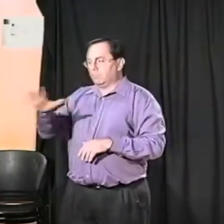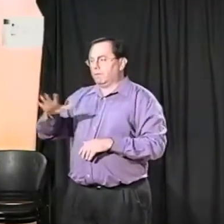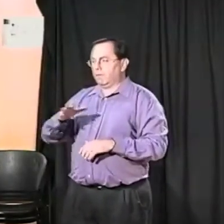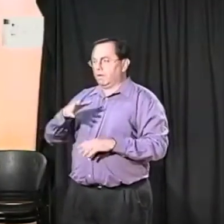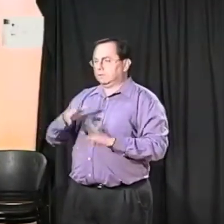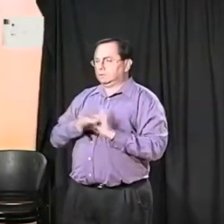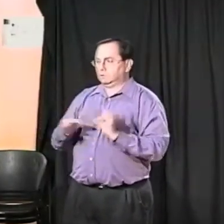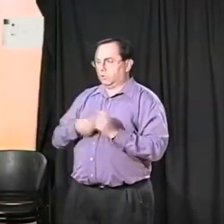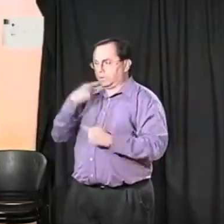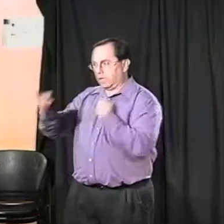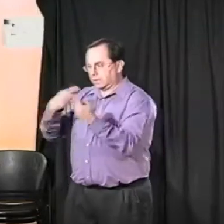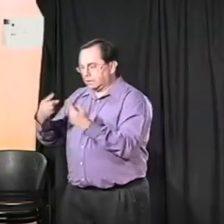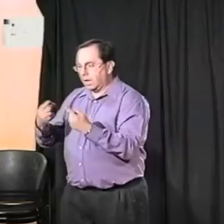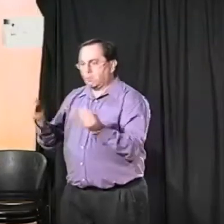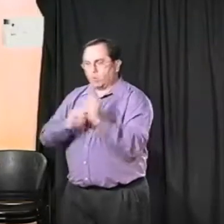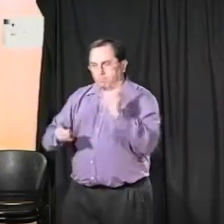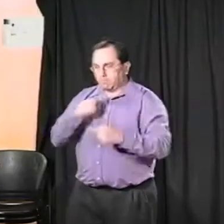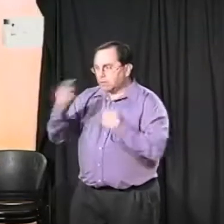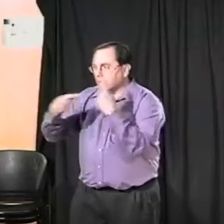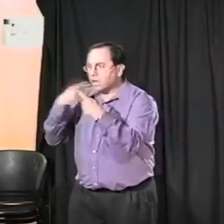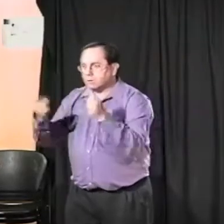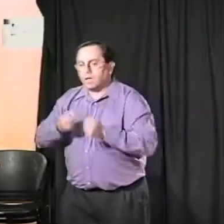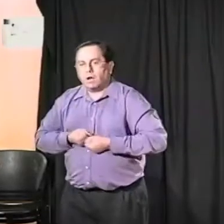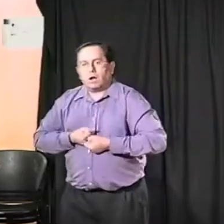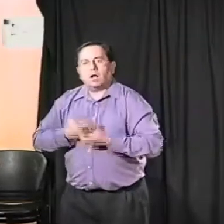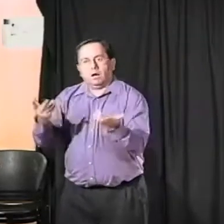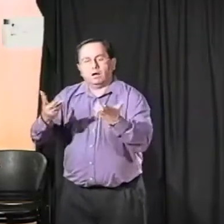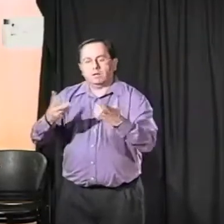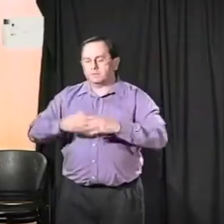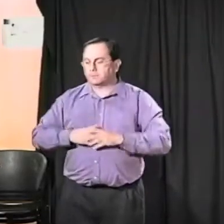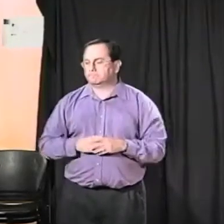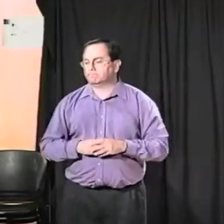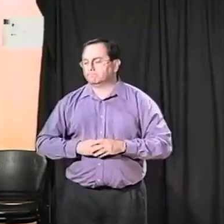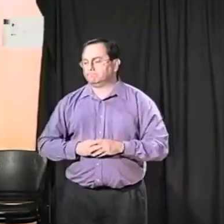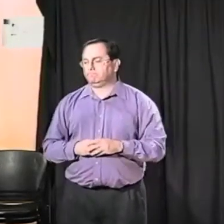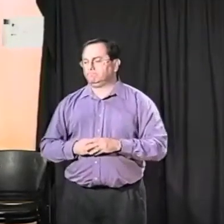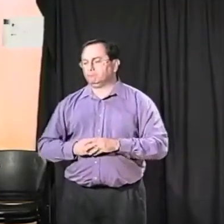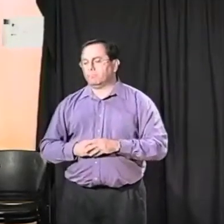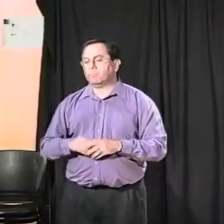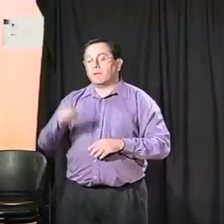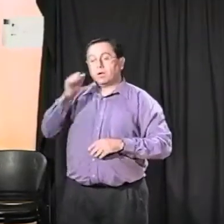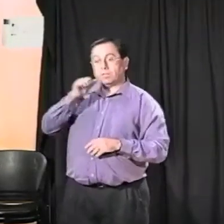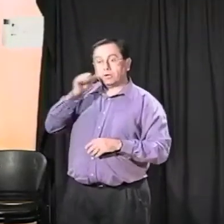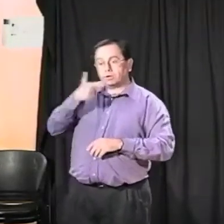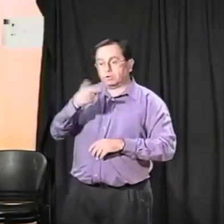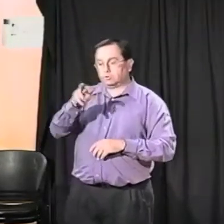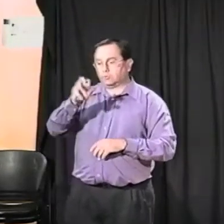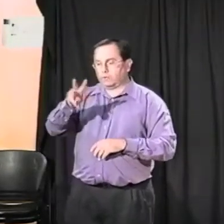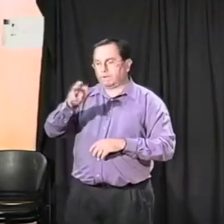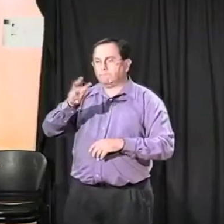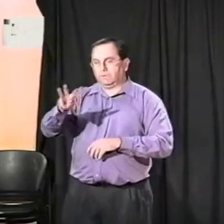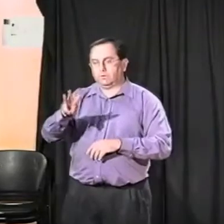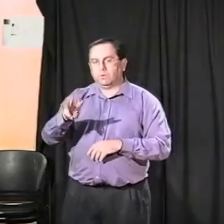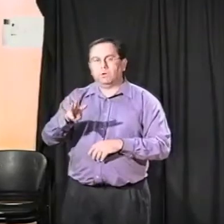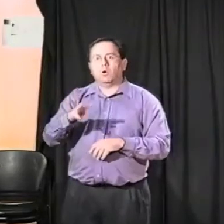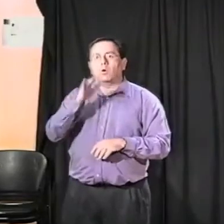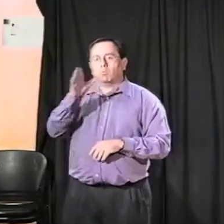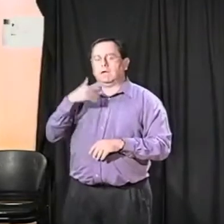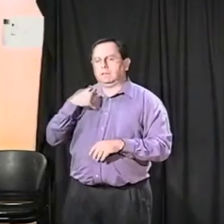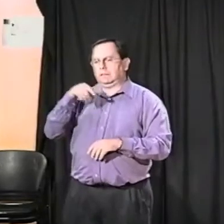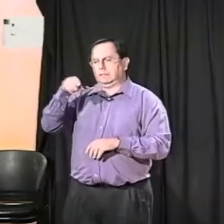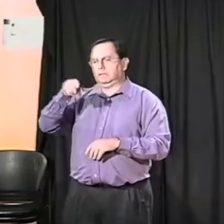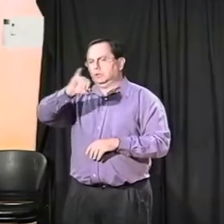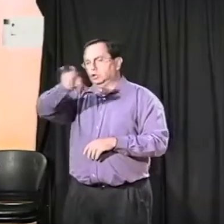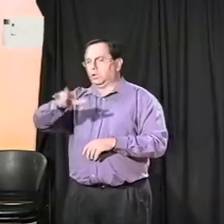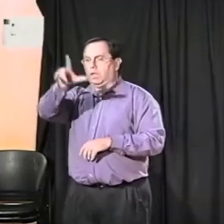stories. The play was dramaturged by Ruth Ruth and Ken Innes. The Girls of Grandview will be playing at the Tarragon Extra Space from